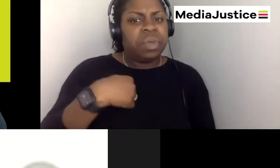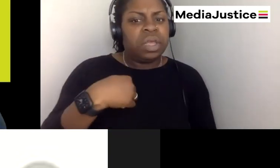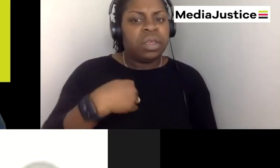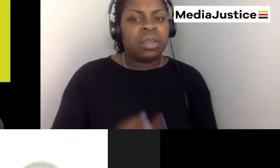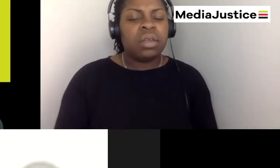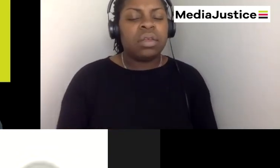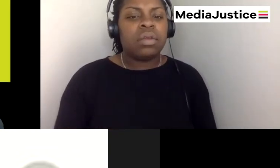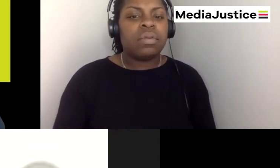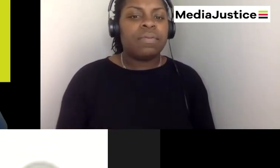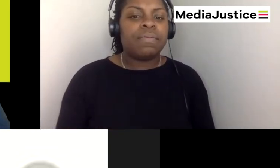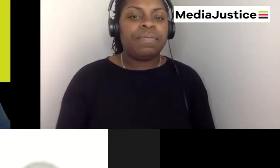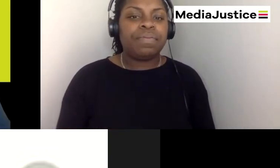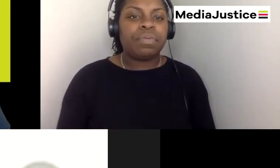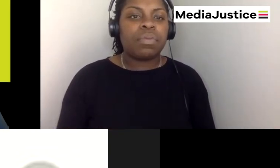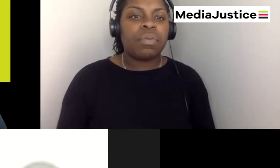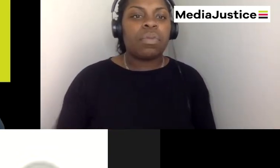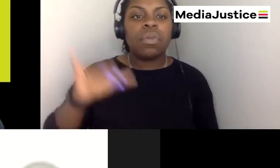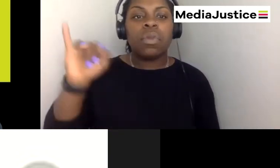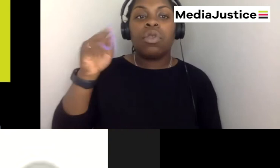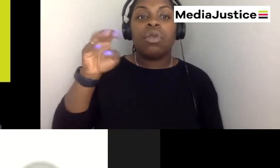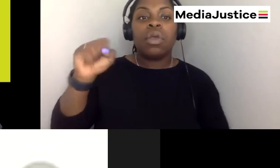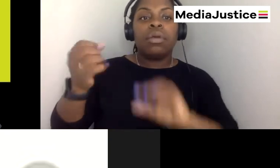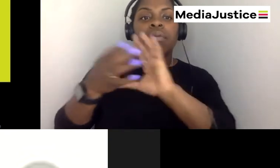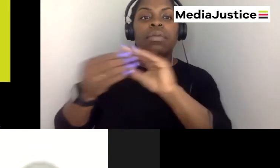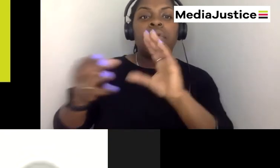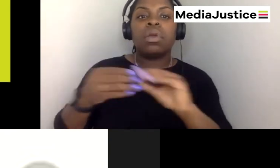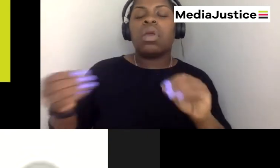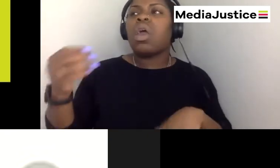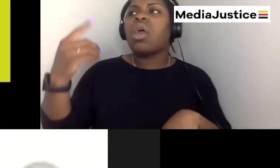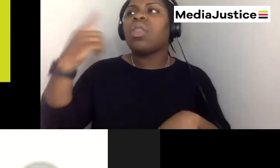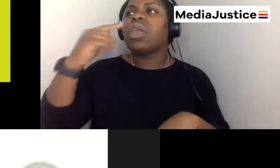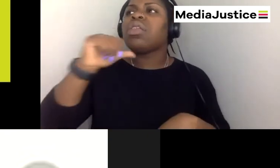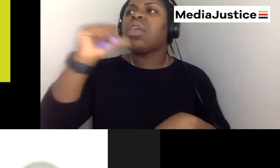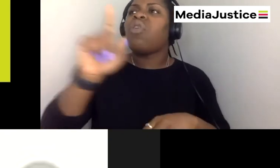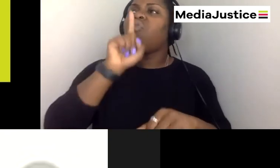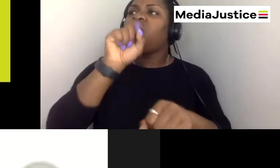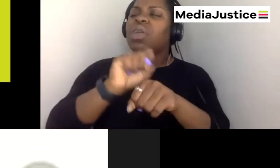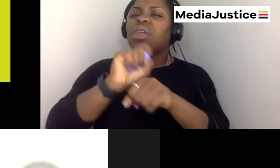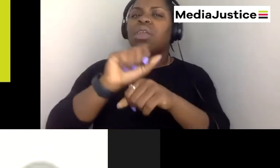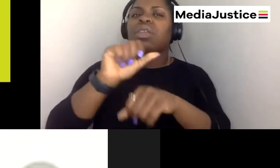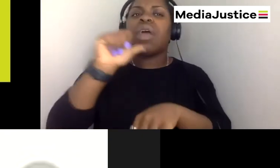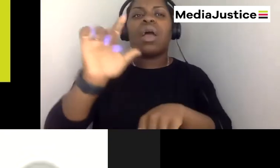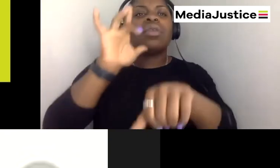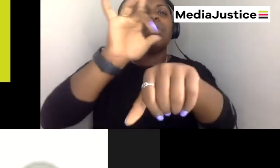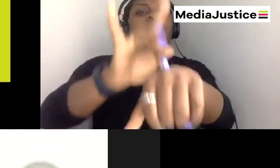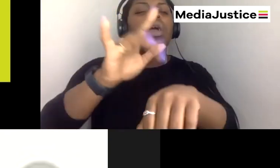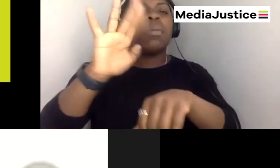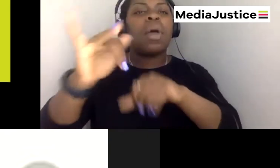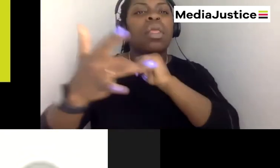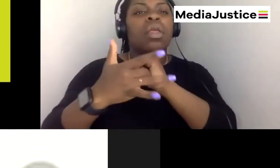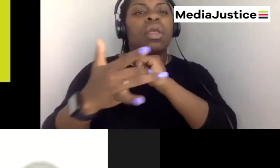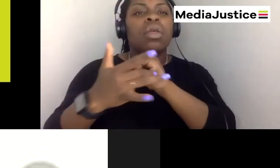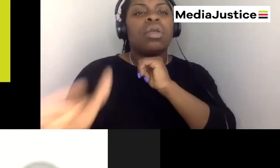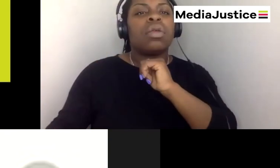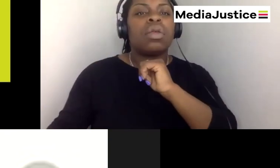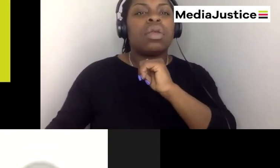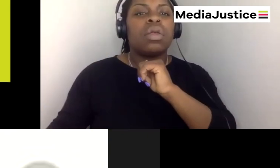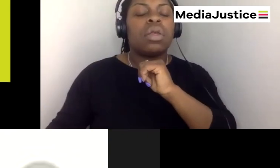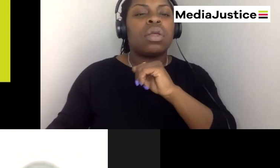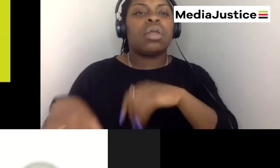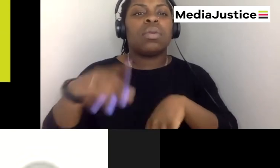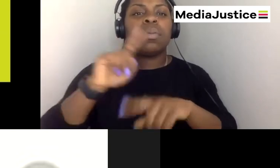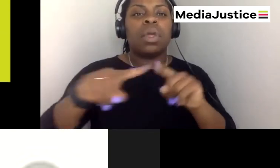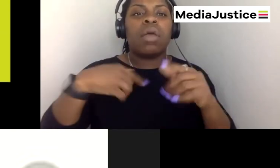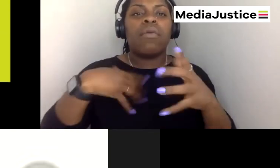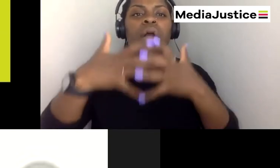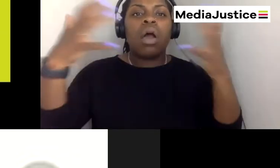I mean, I think it's not so much that they're untouched by this technology as that there's not a lot of